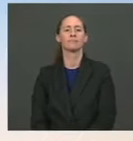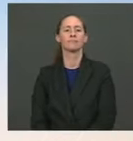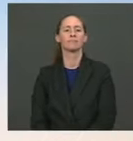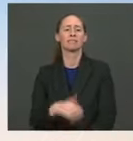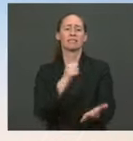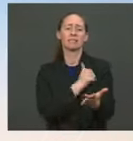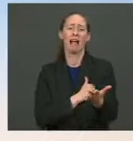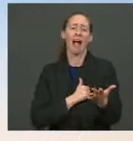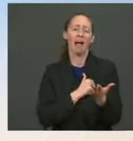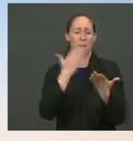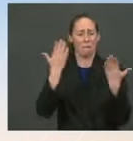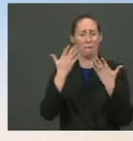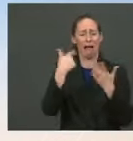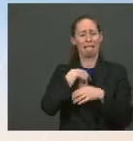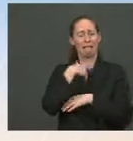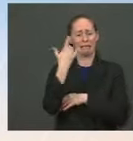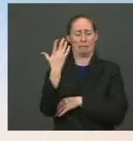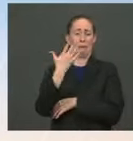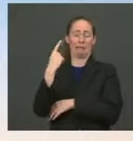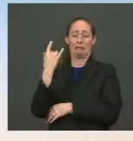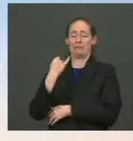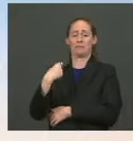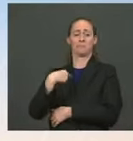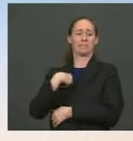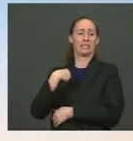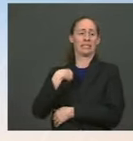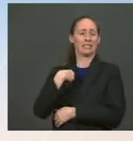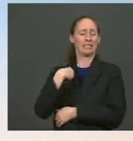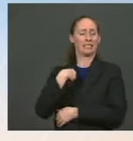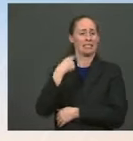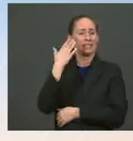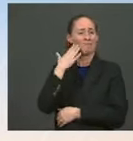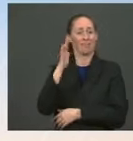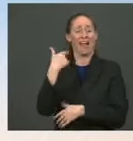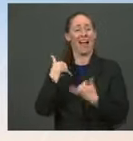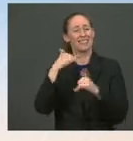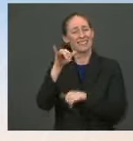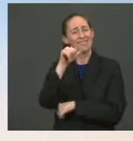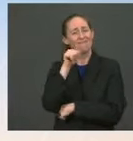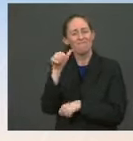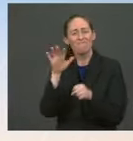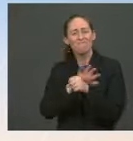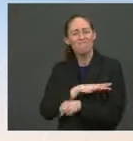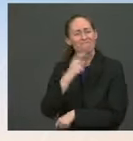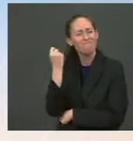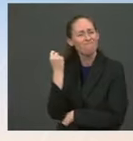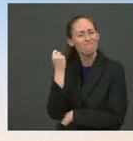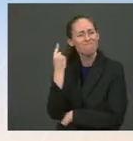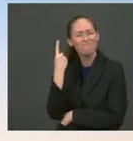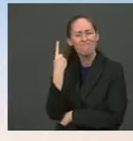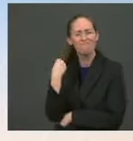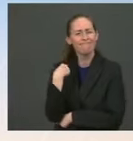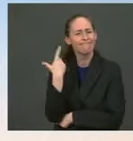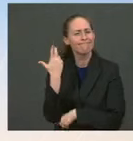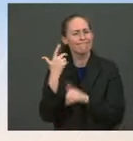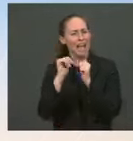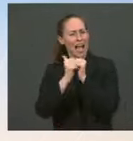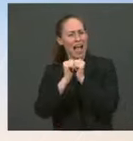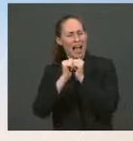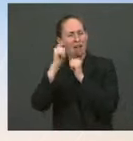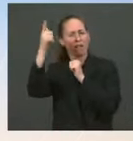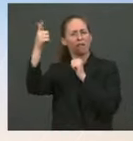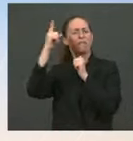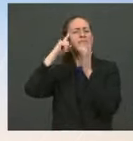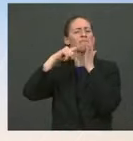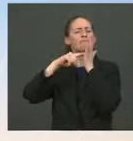me, but I still don't really understand how all the money is going to be allocated. For the broadband piece, the Secretary made